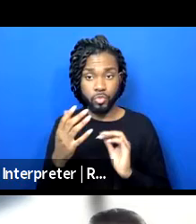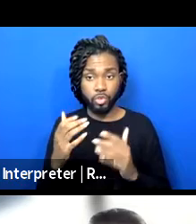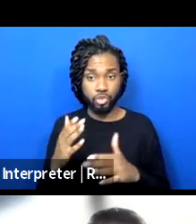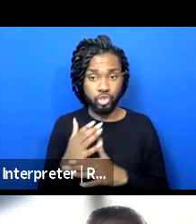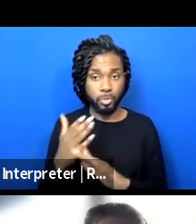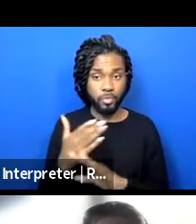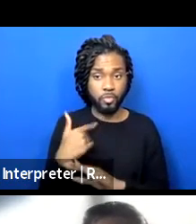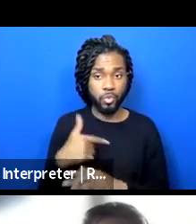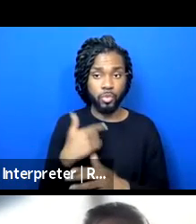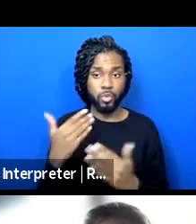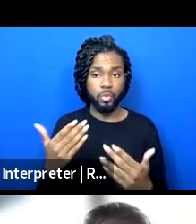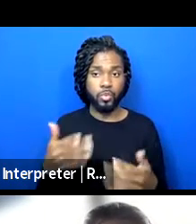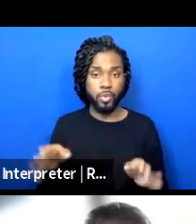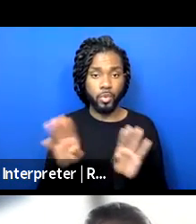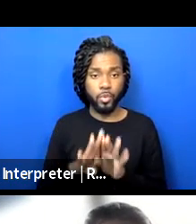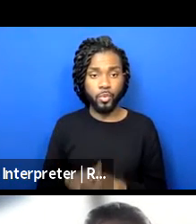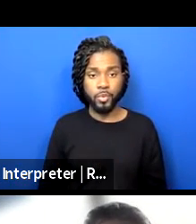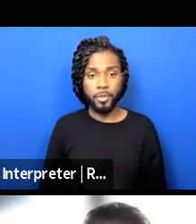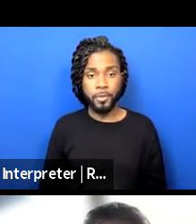we close out.